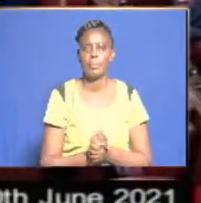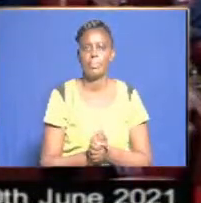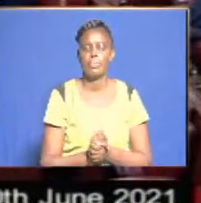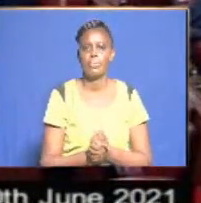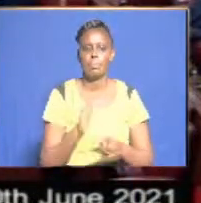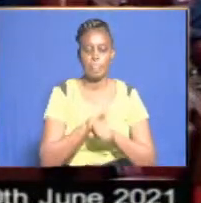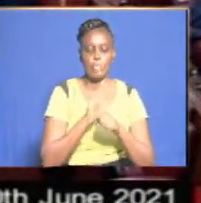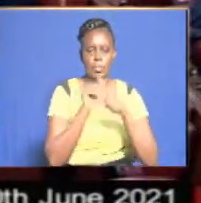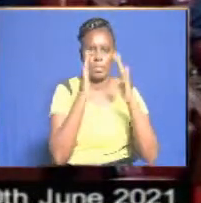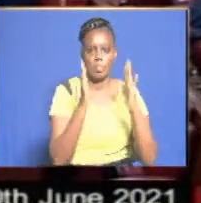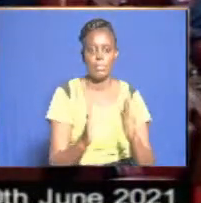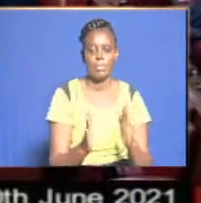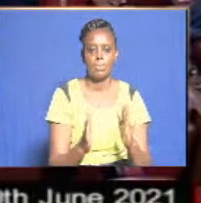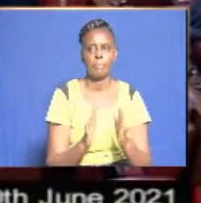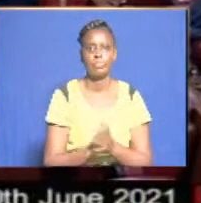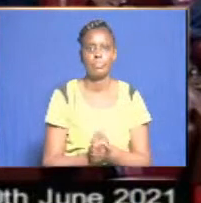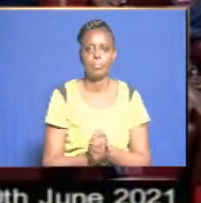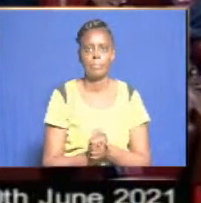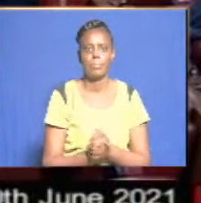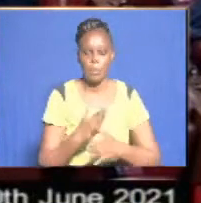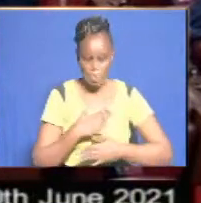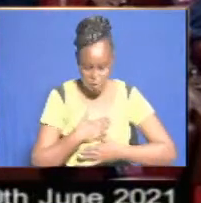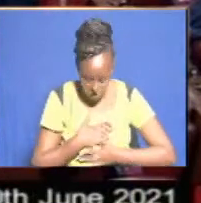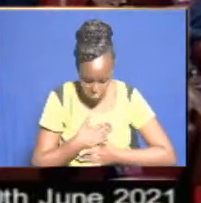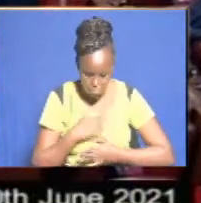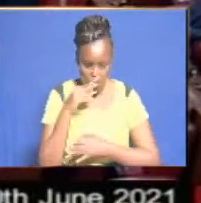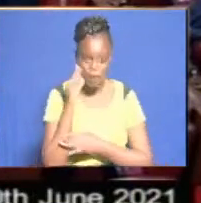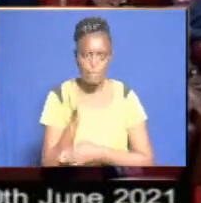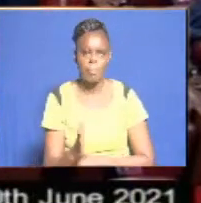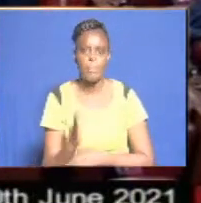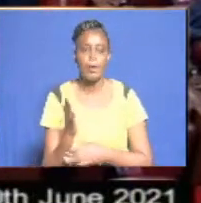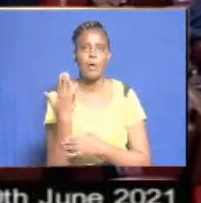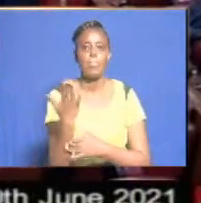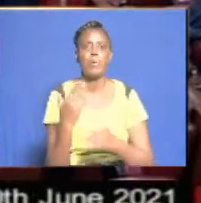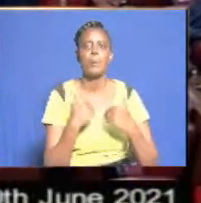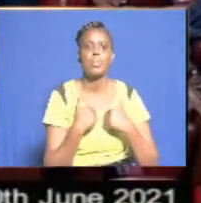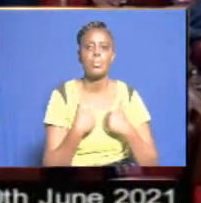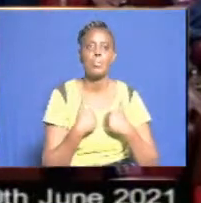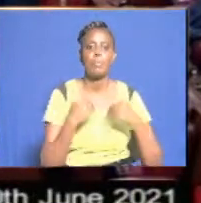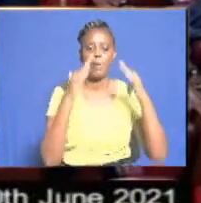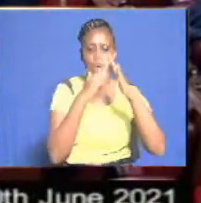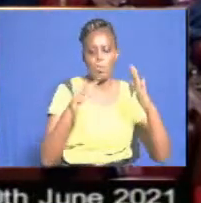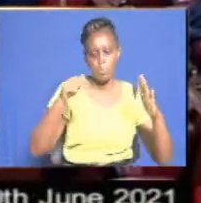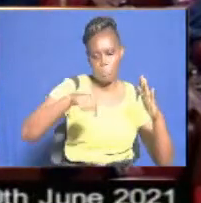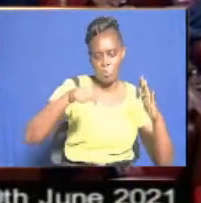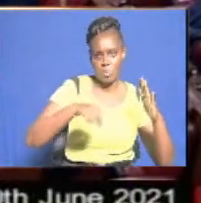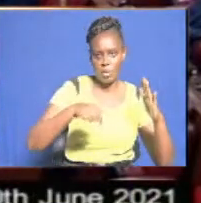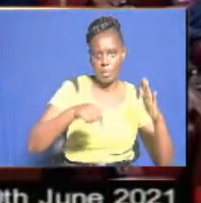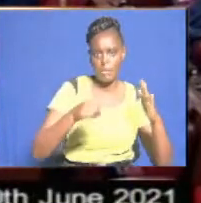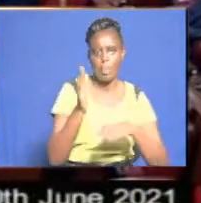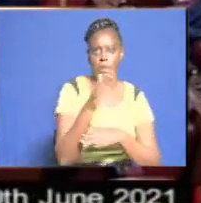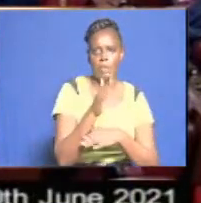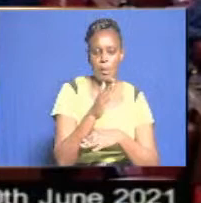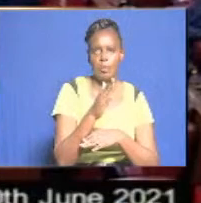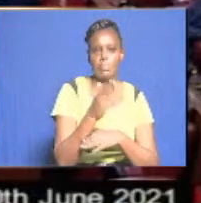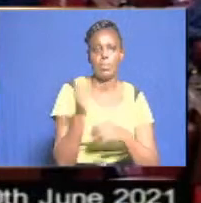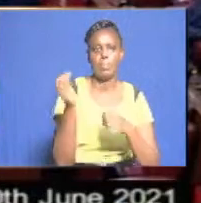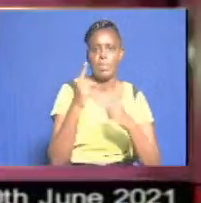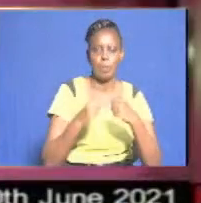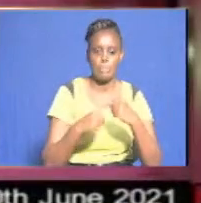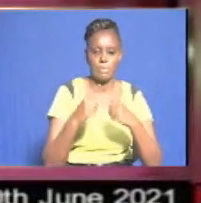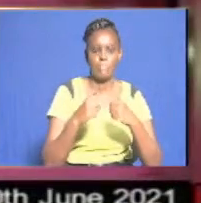Leader of Majority Party. Honourable Speaker, I beg to lay the following papers on the table of the House today, Thursday, June the